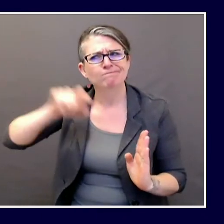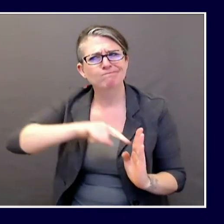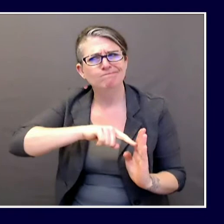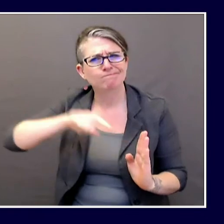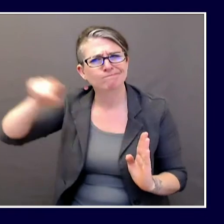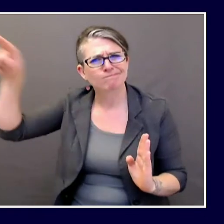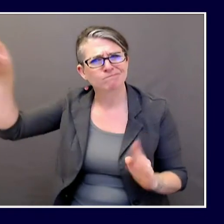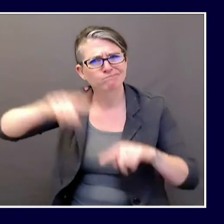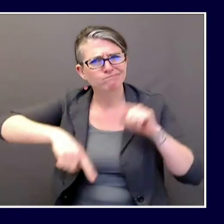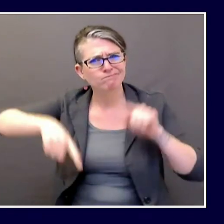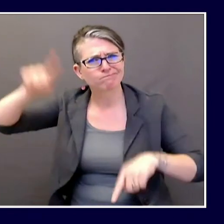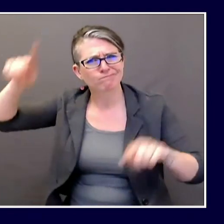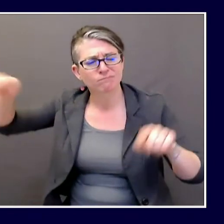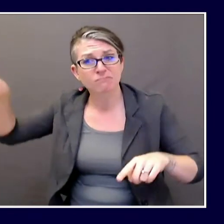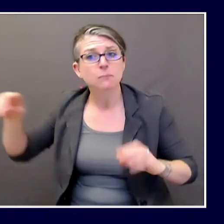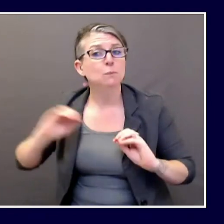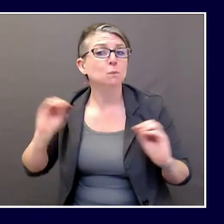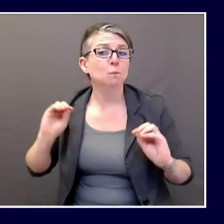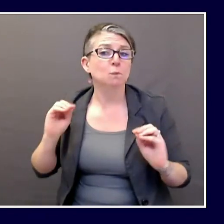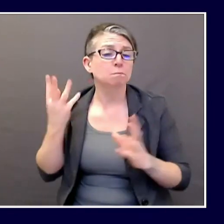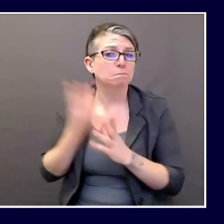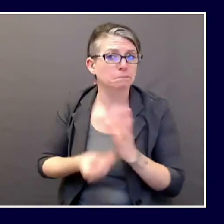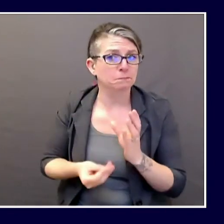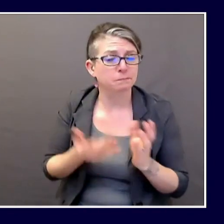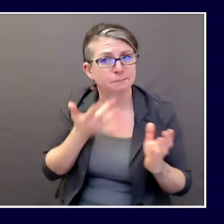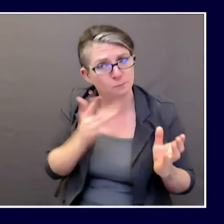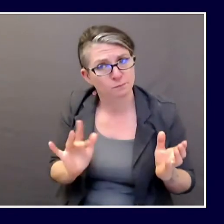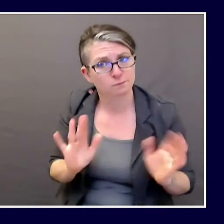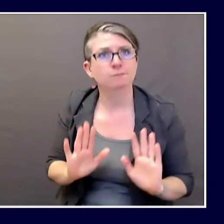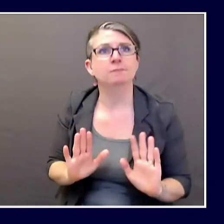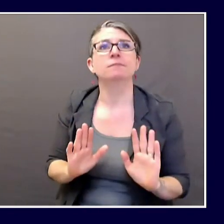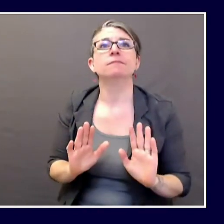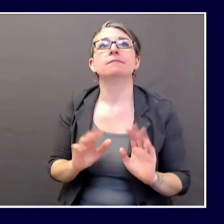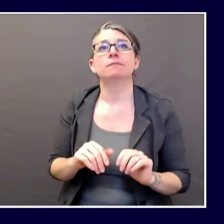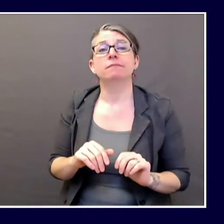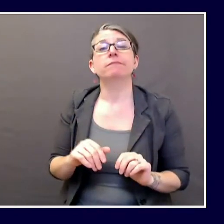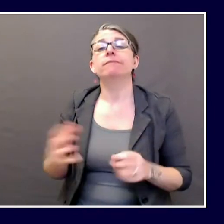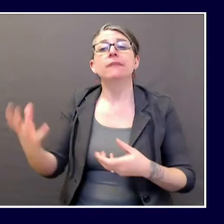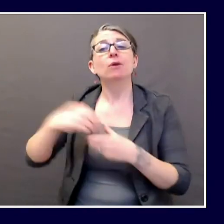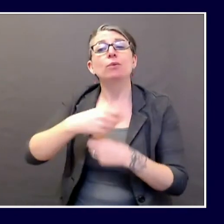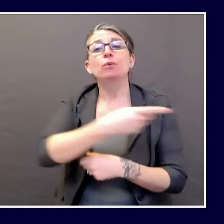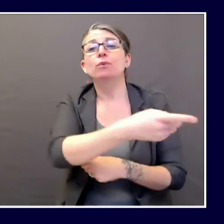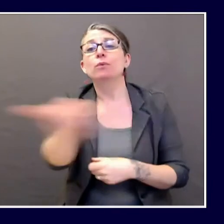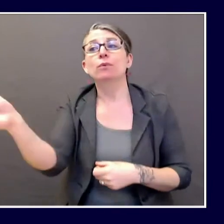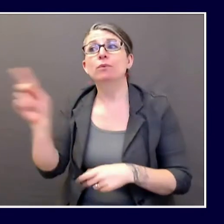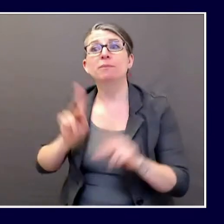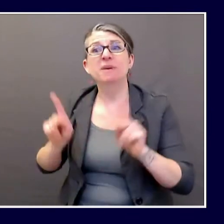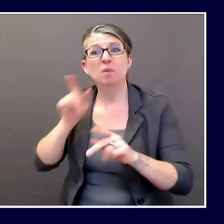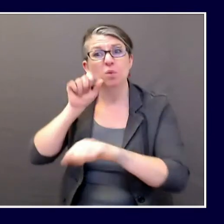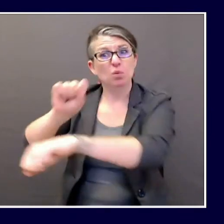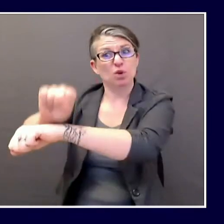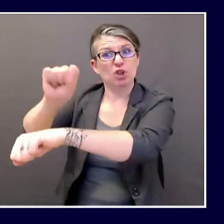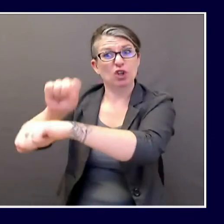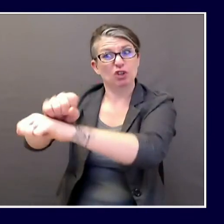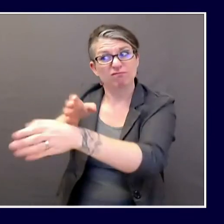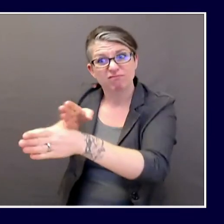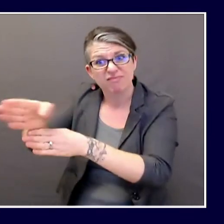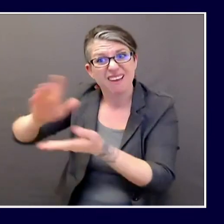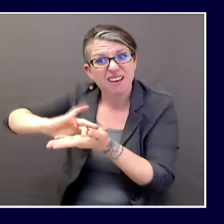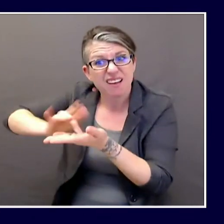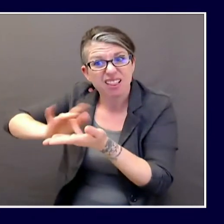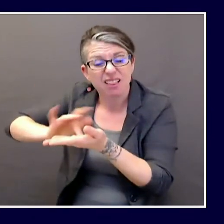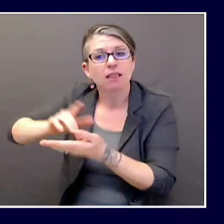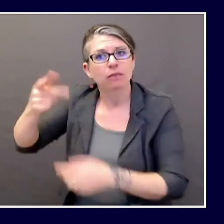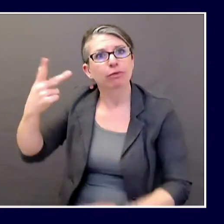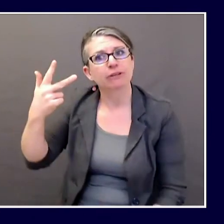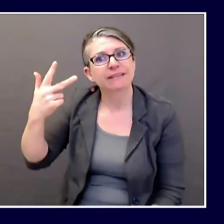have affected, for example, 3 healthcare workers in Piscataquis County. There have also been no confirmed outbreaks. So